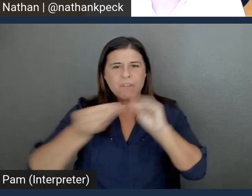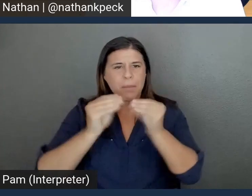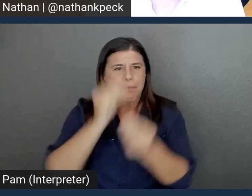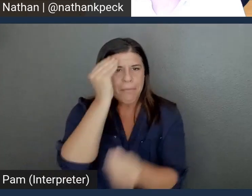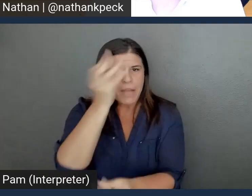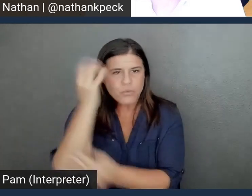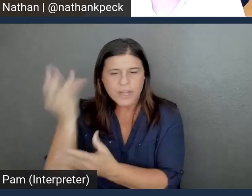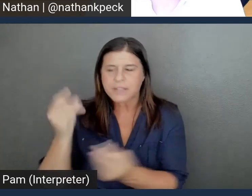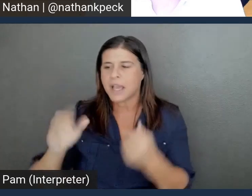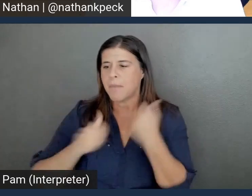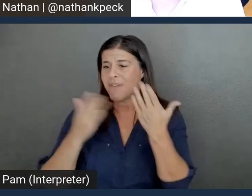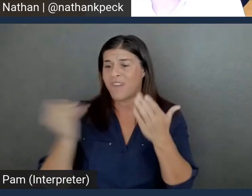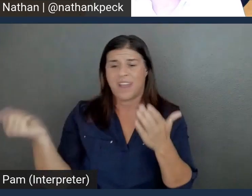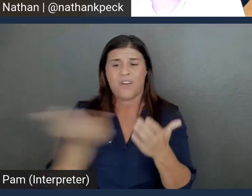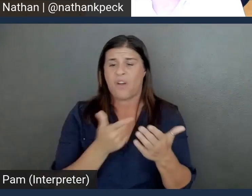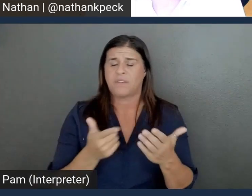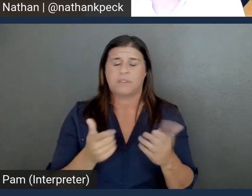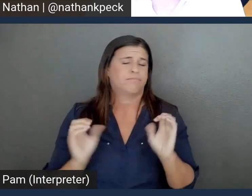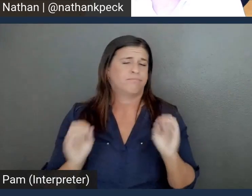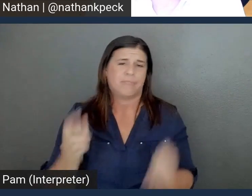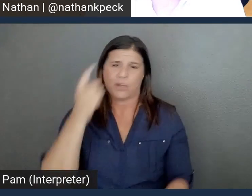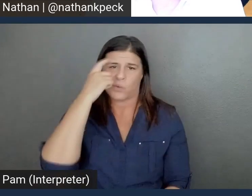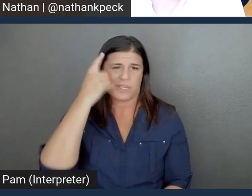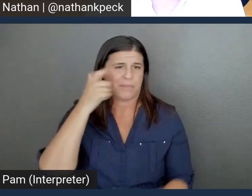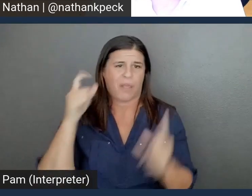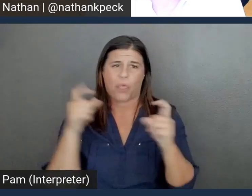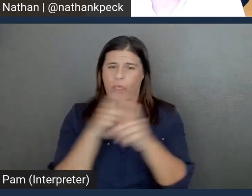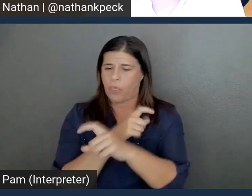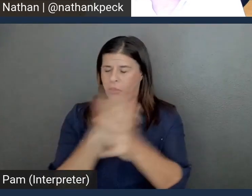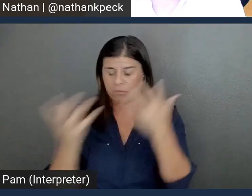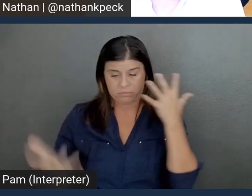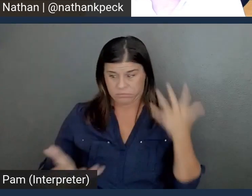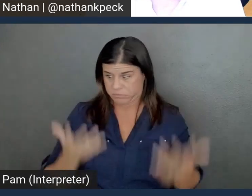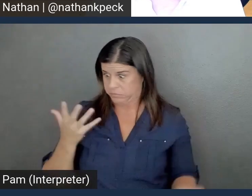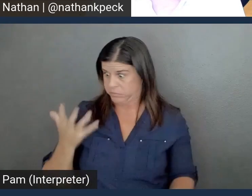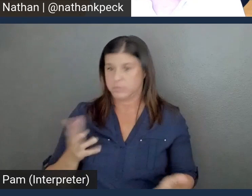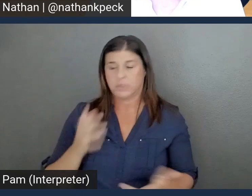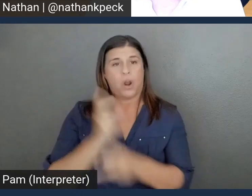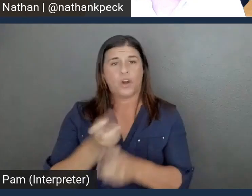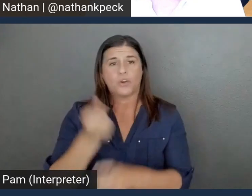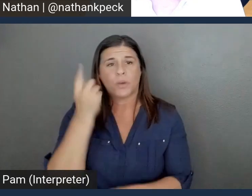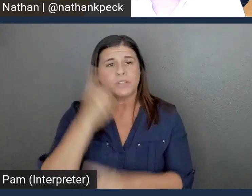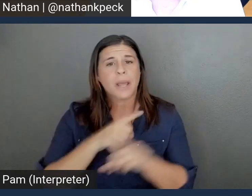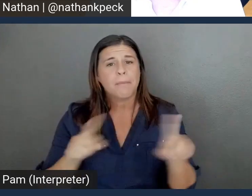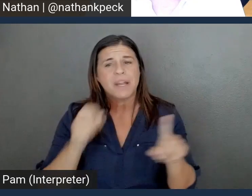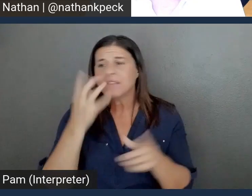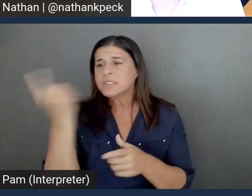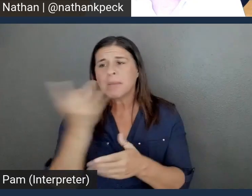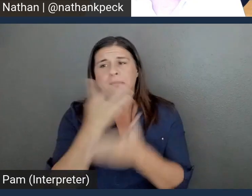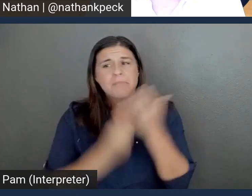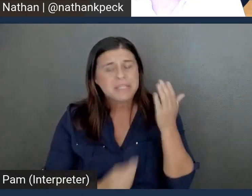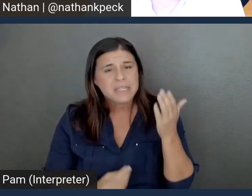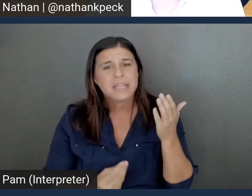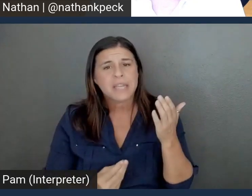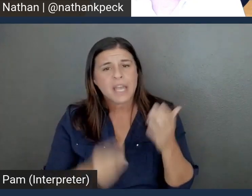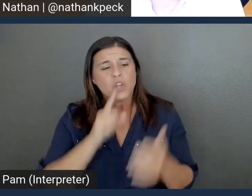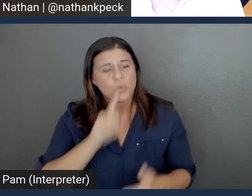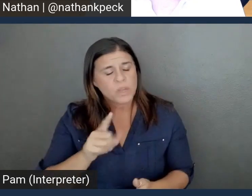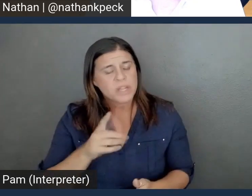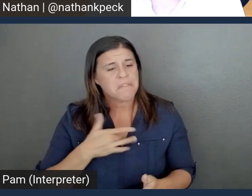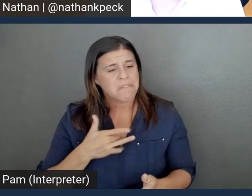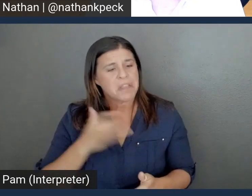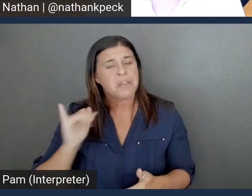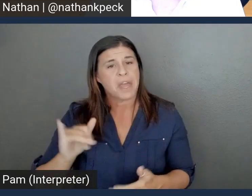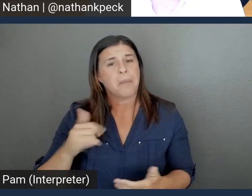all of them doesn't make sense. It just becomes too complicated to understand. But if there is something missing and there is a use case